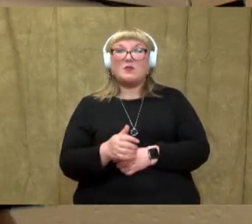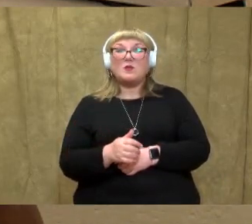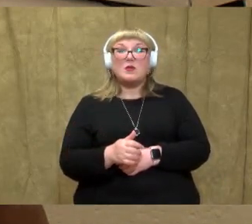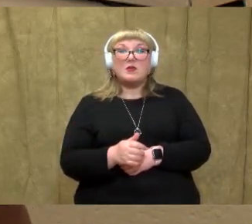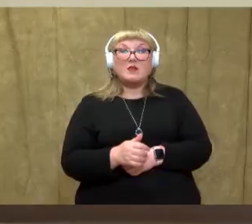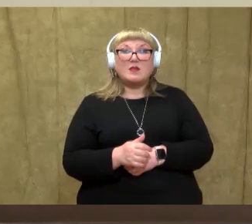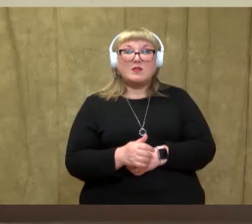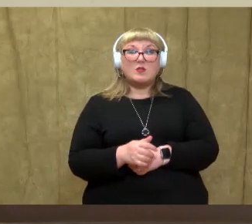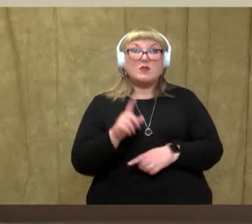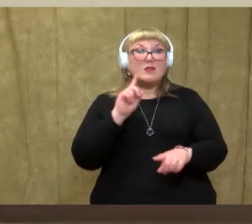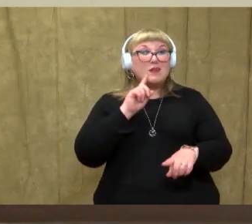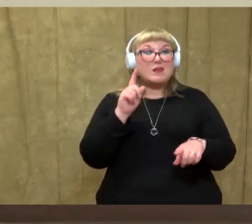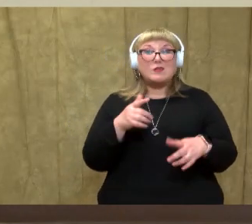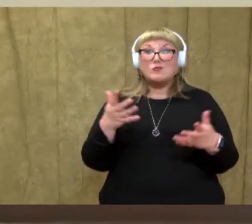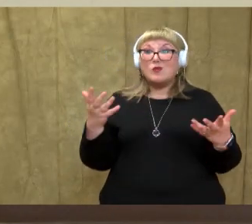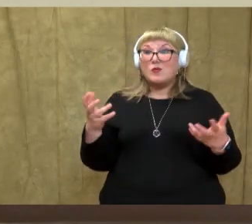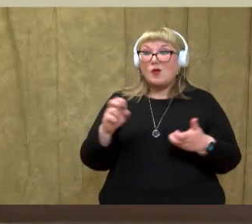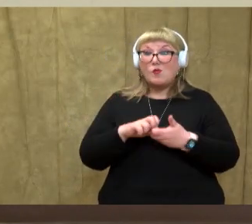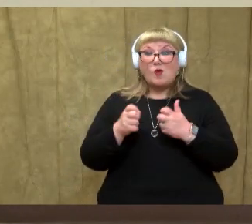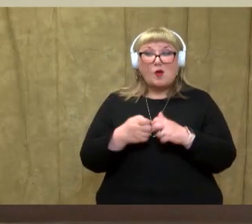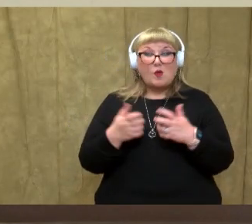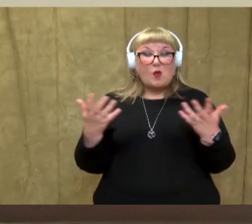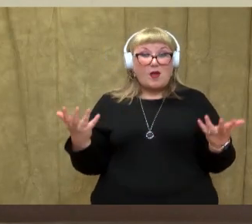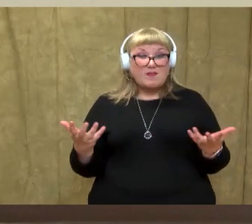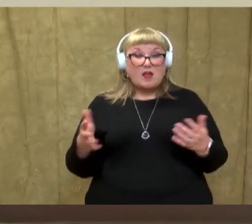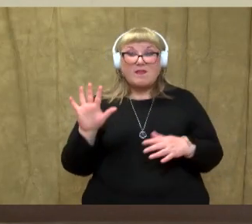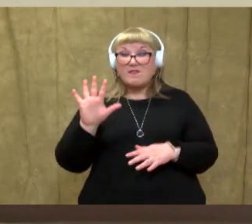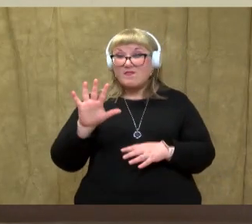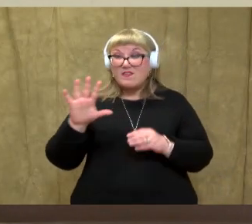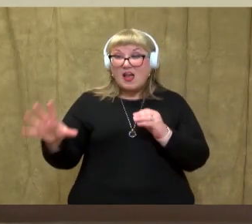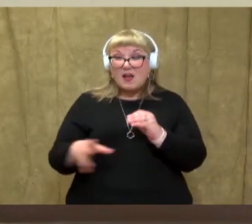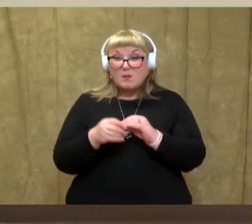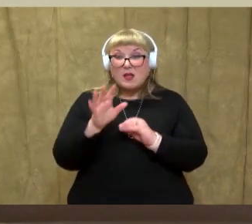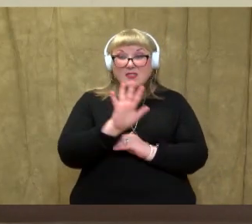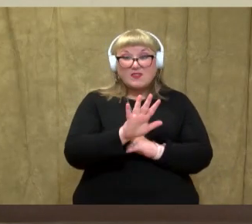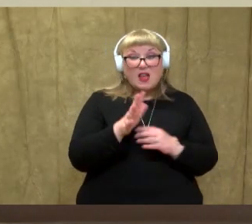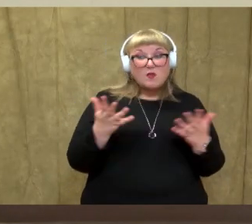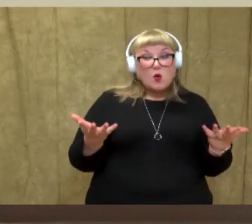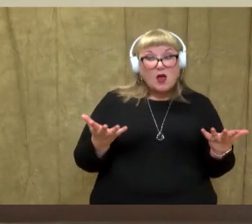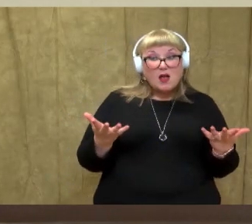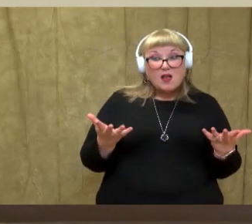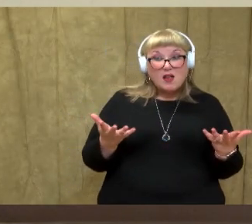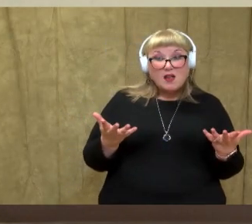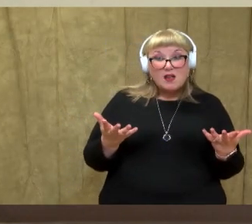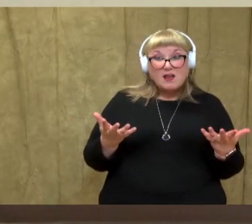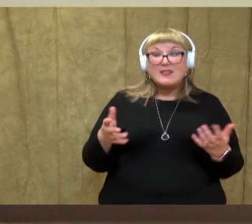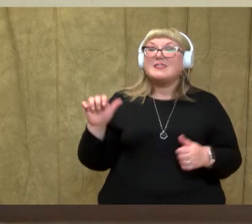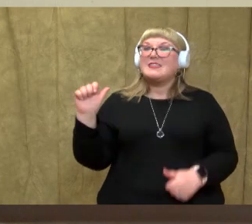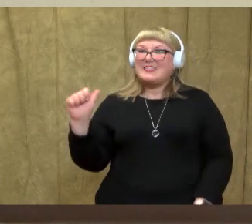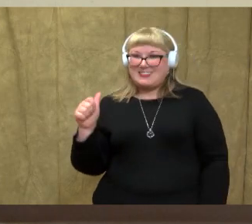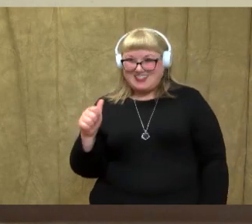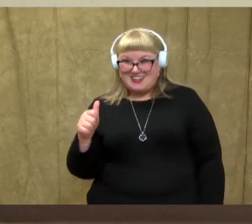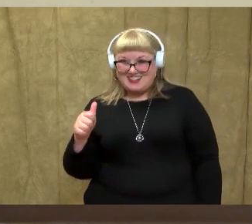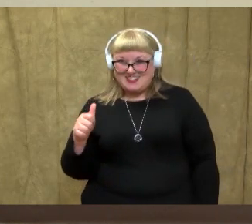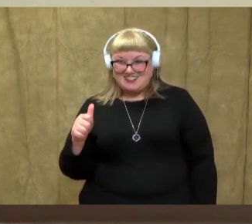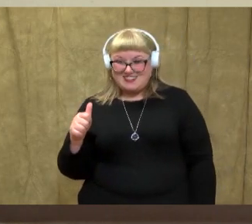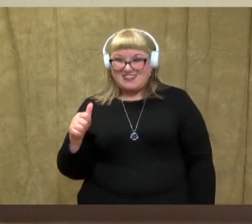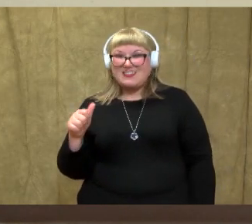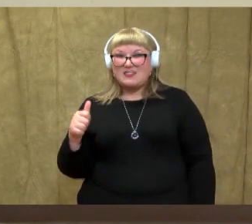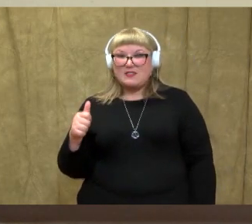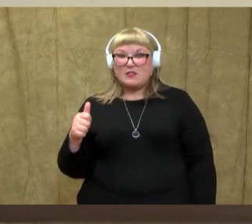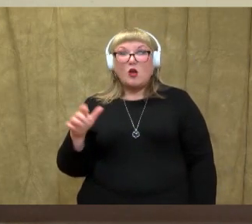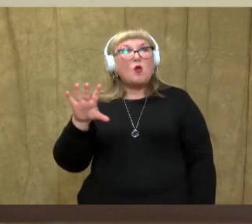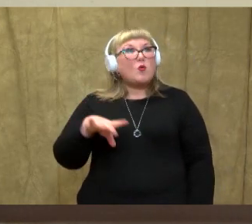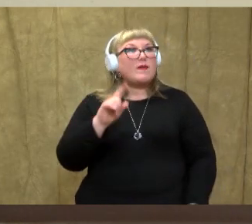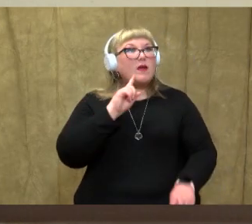So the answer to our problem, 5 plus 5 equals 10. And we found